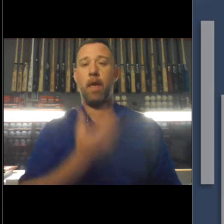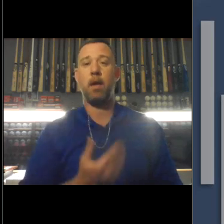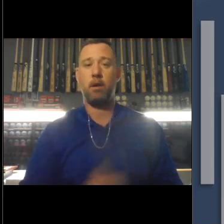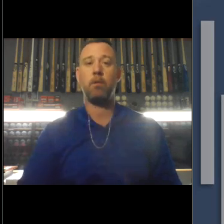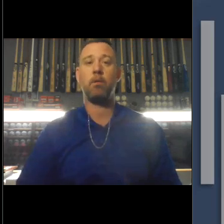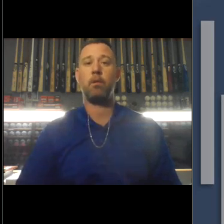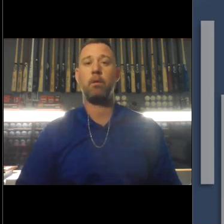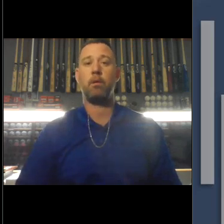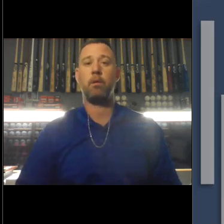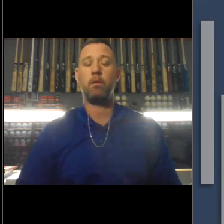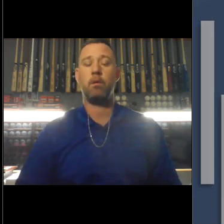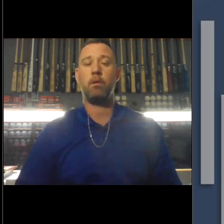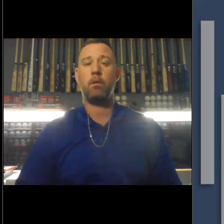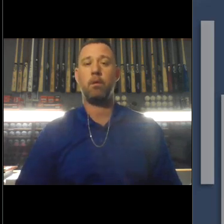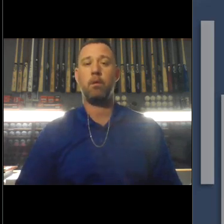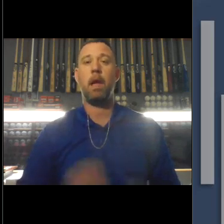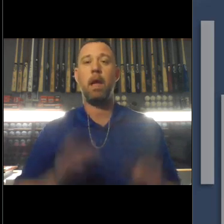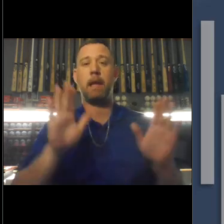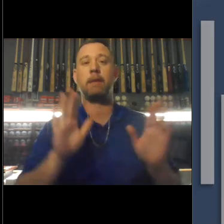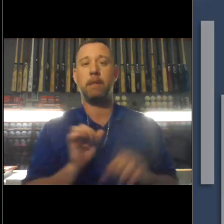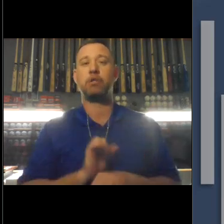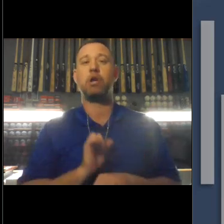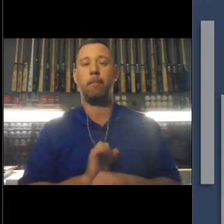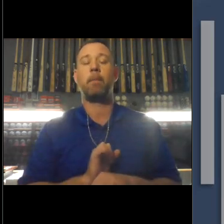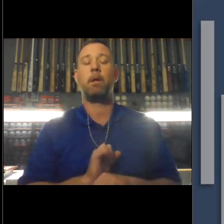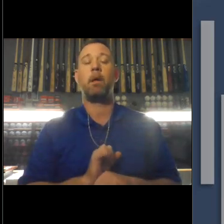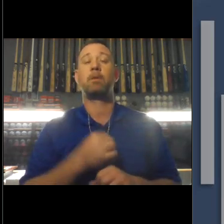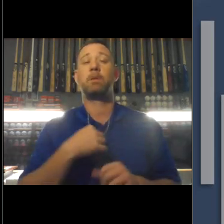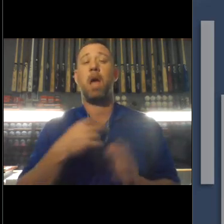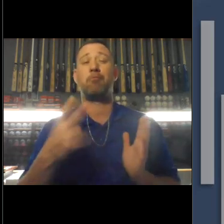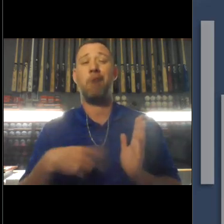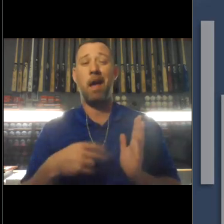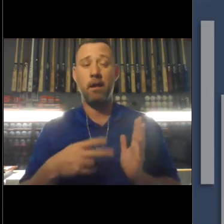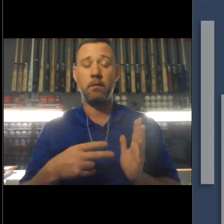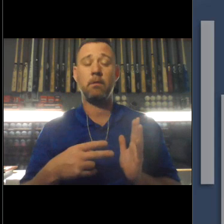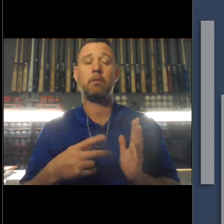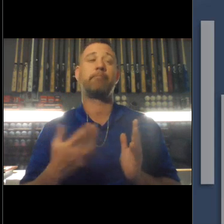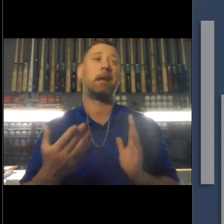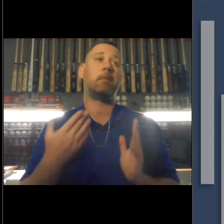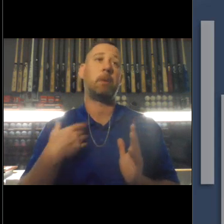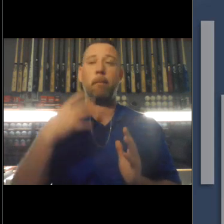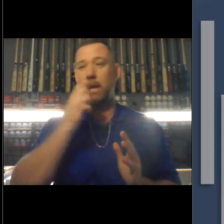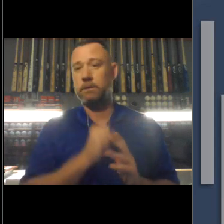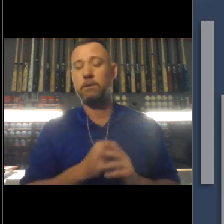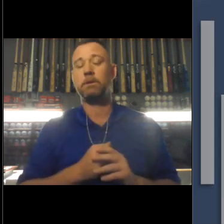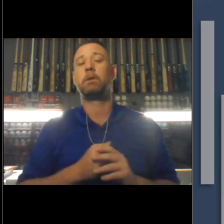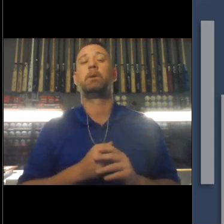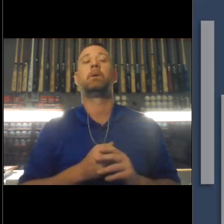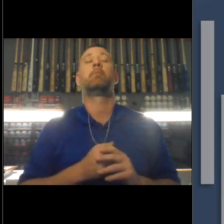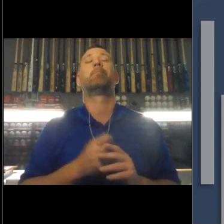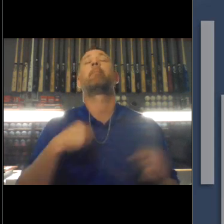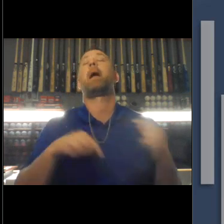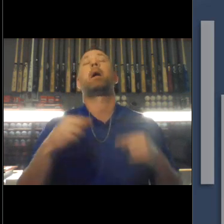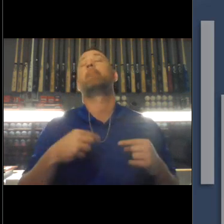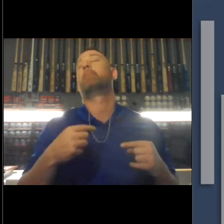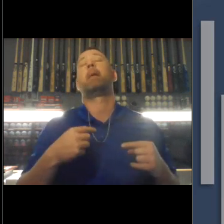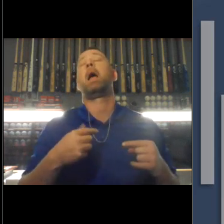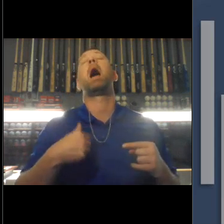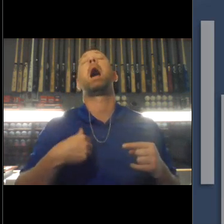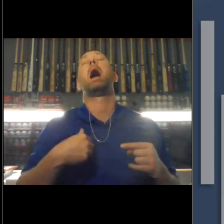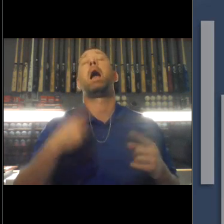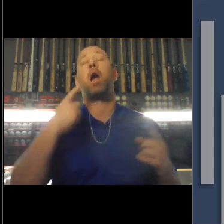and Lori and Alika, excellent job on this. As I read it, and perhaps I missed it, well, let me back up. I completely concur